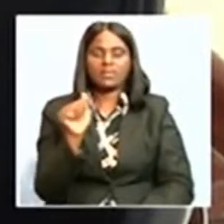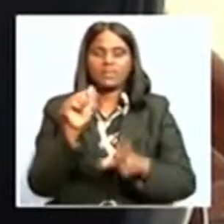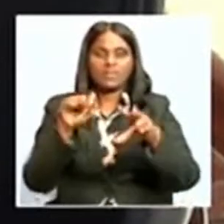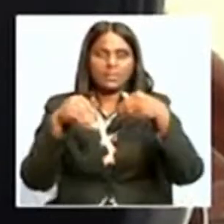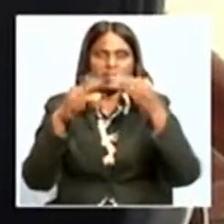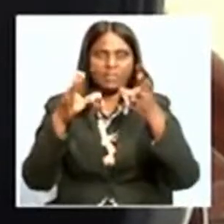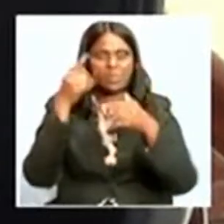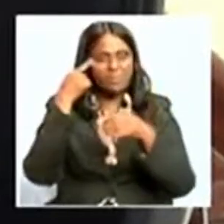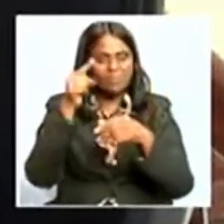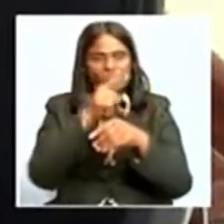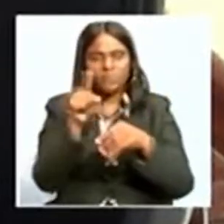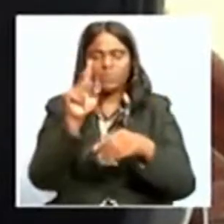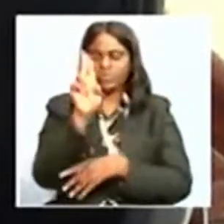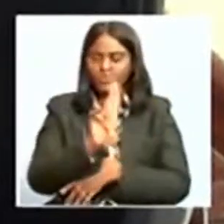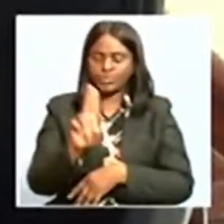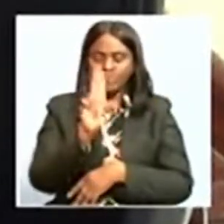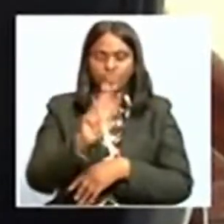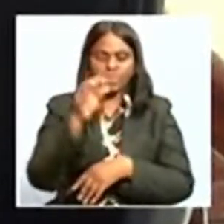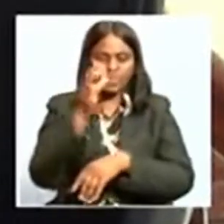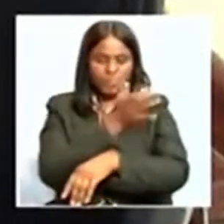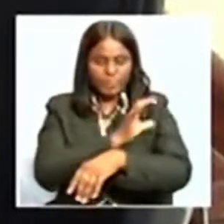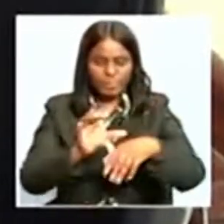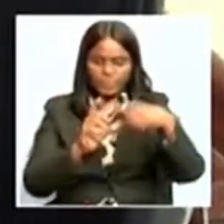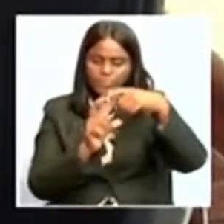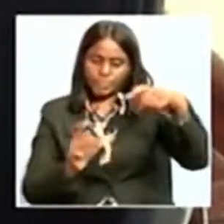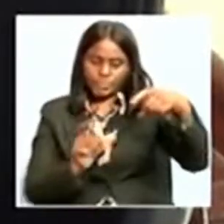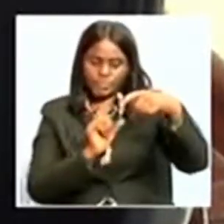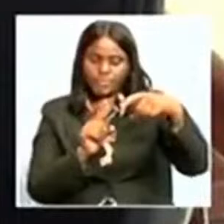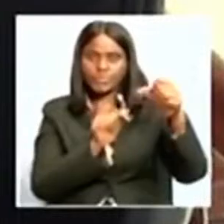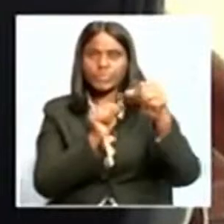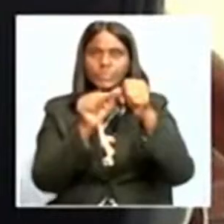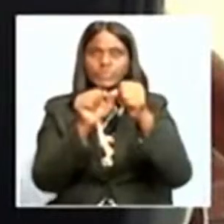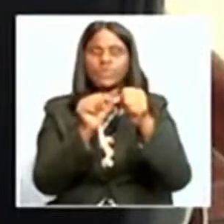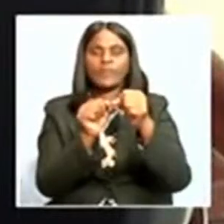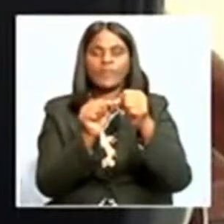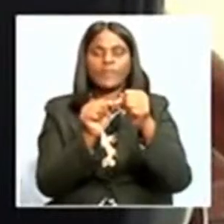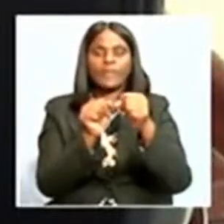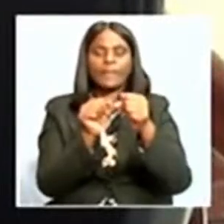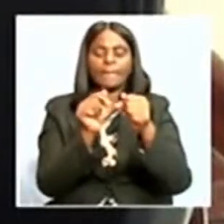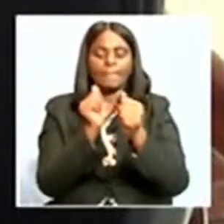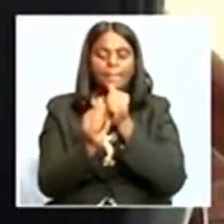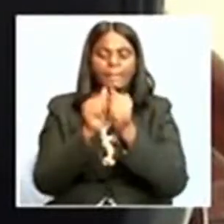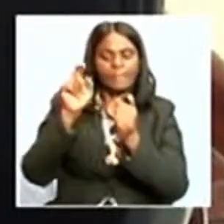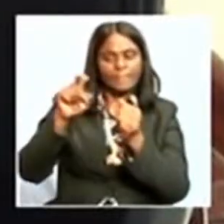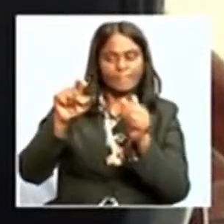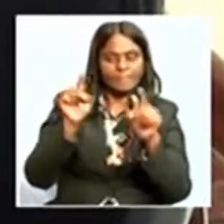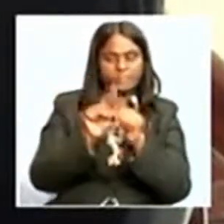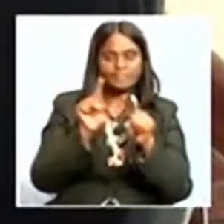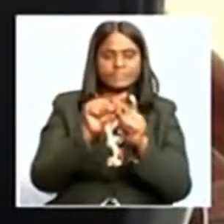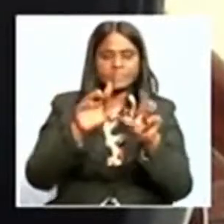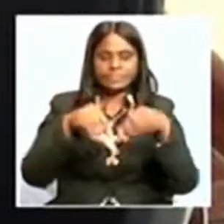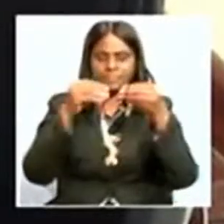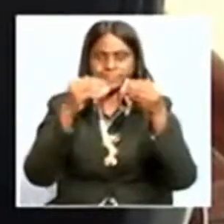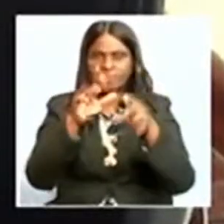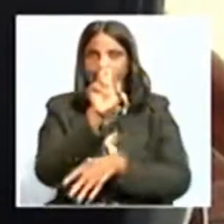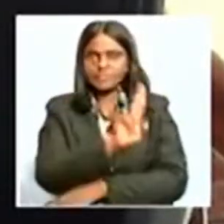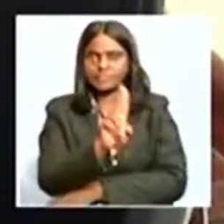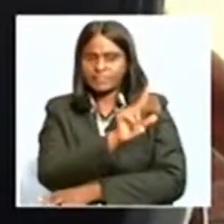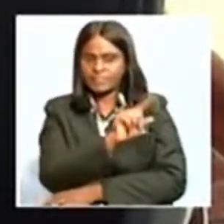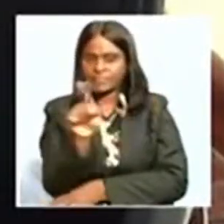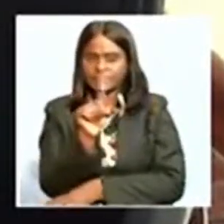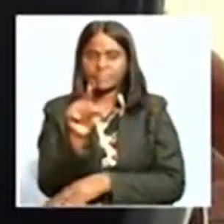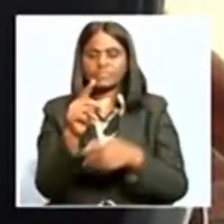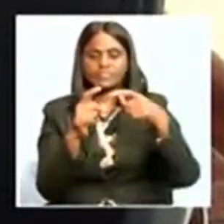provides for the use of an electronic invoicing system, requires a taxable supplier to use an